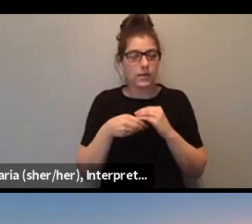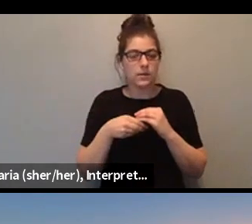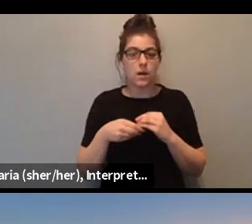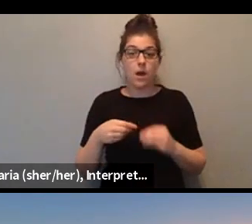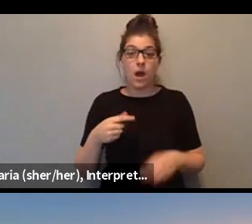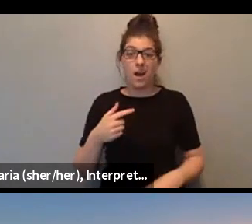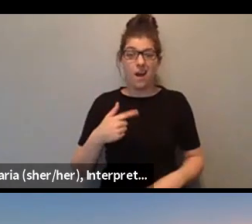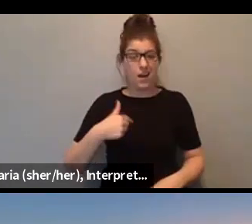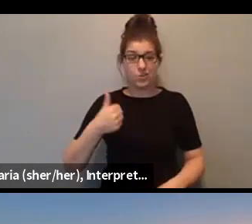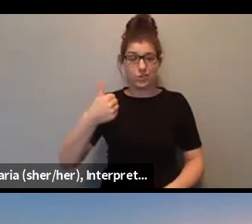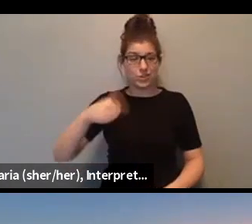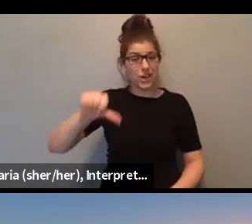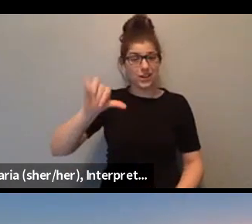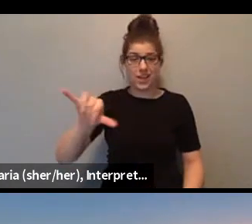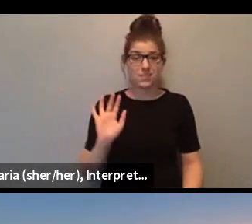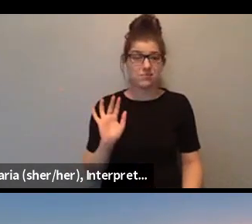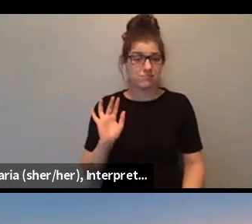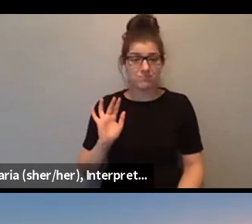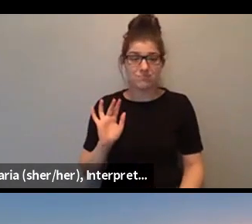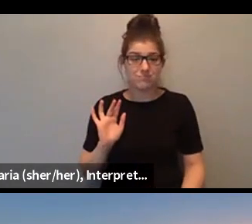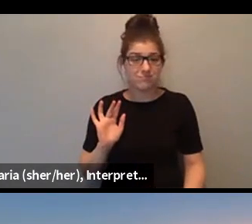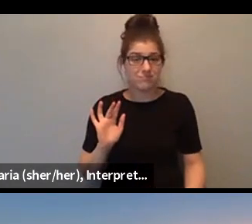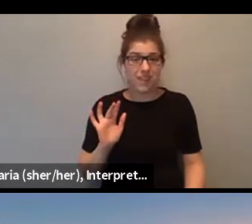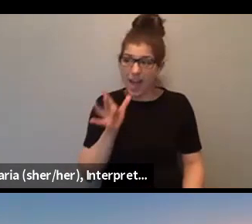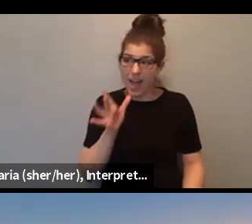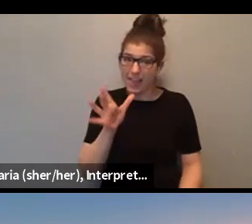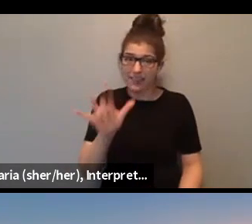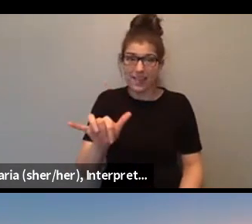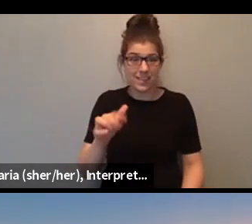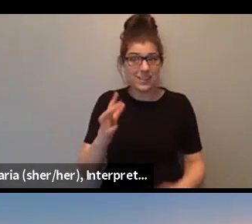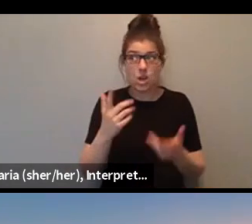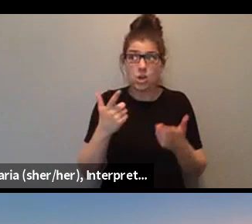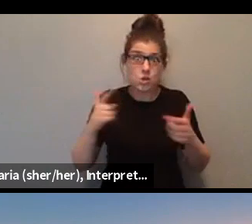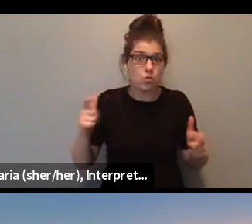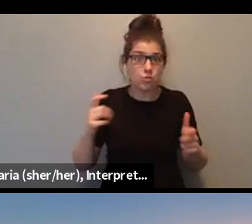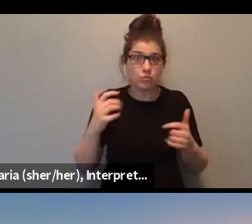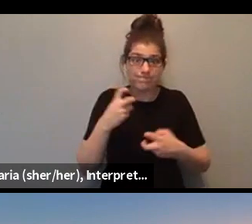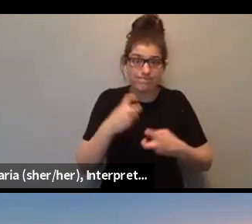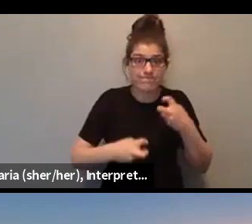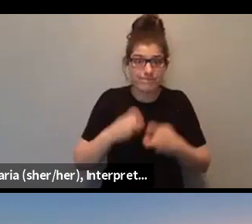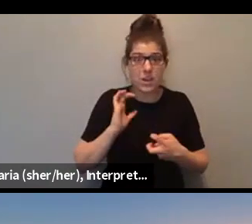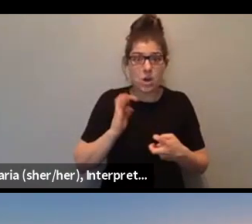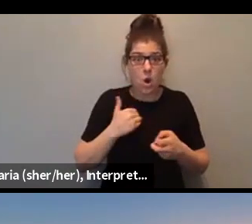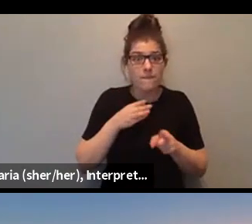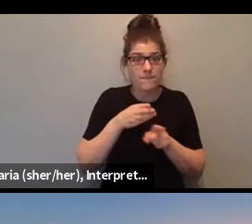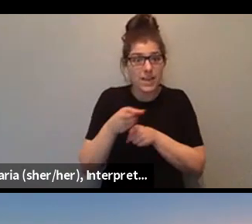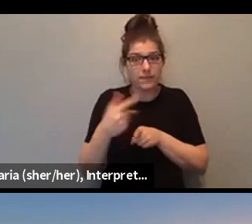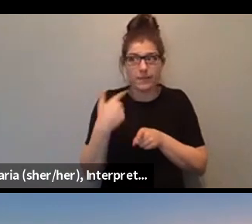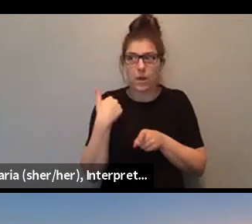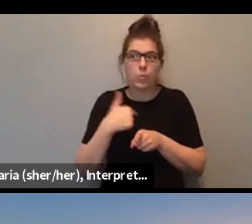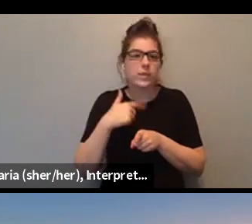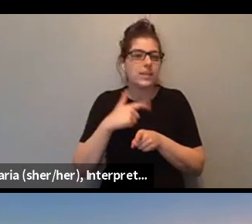I think that's a big part of our field that has to be completely renegotiated.